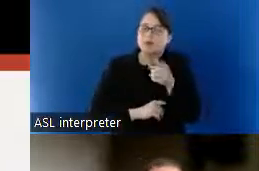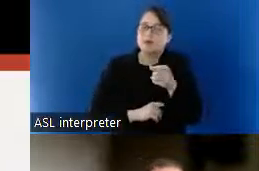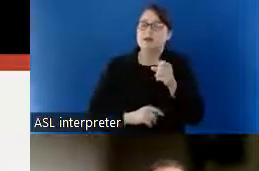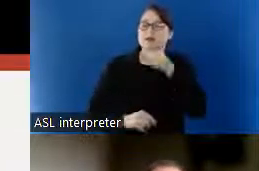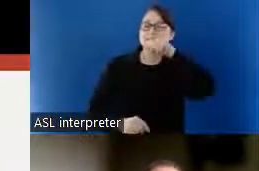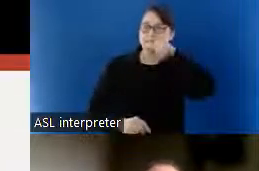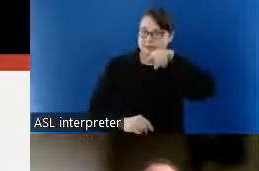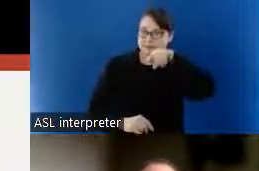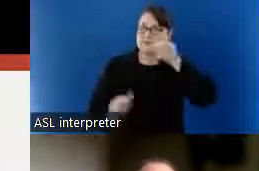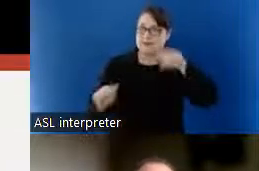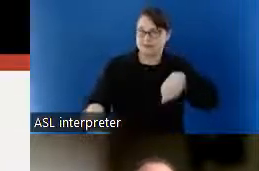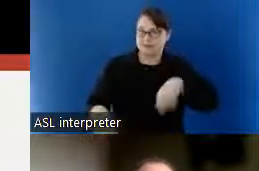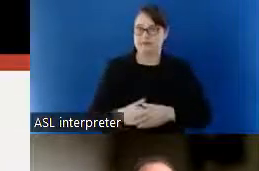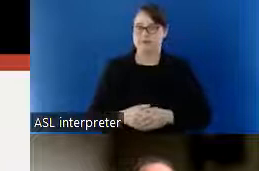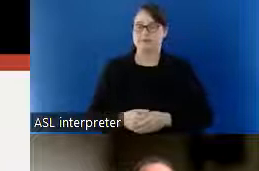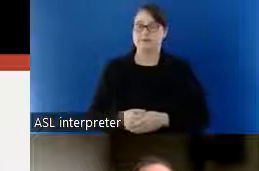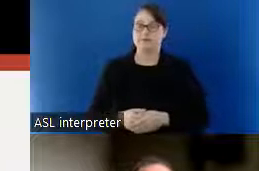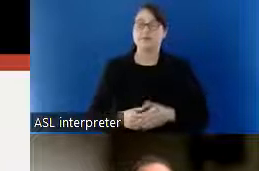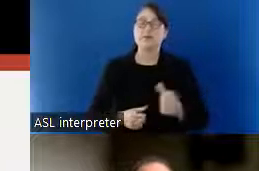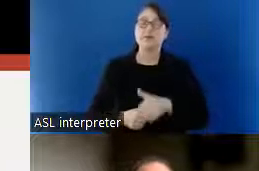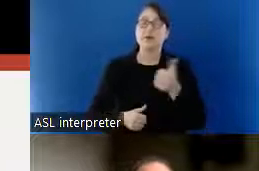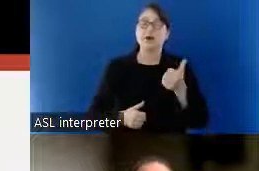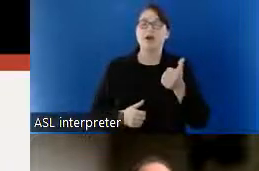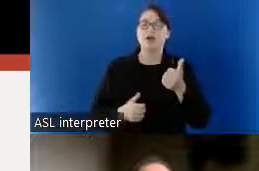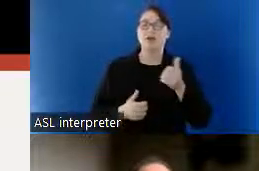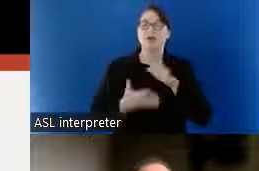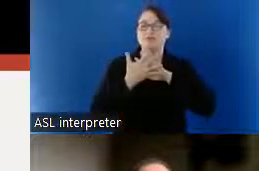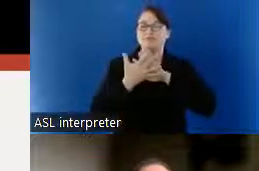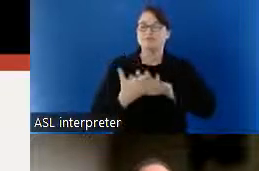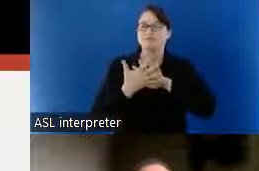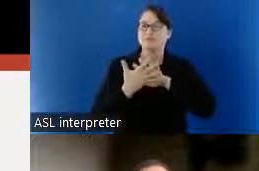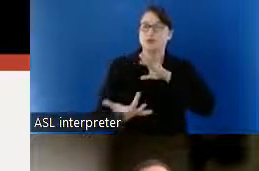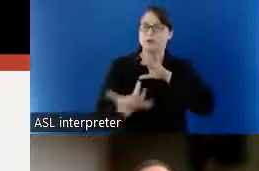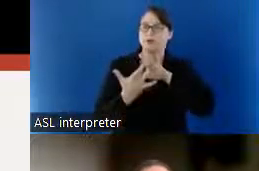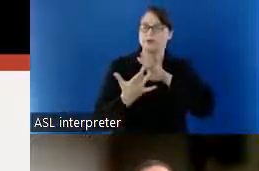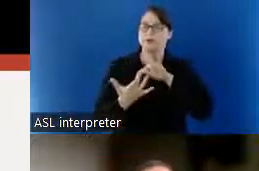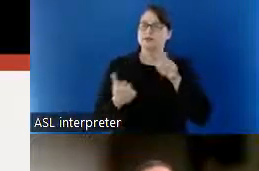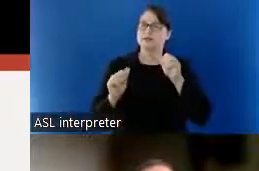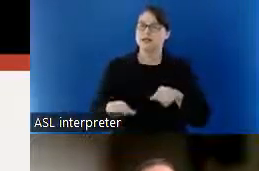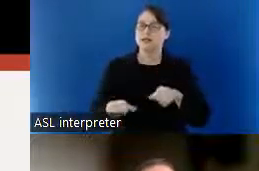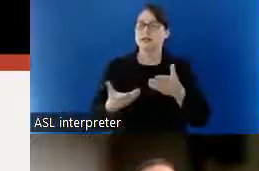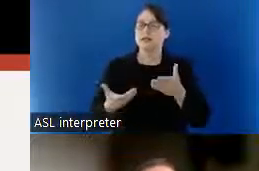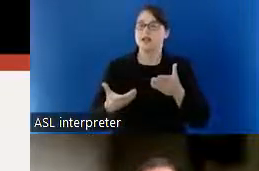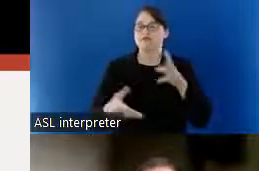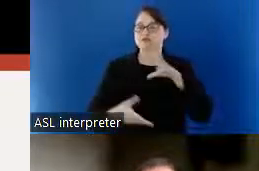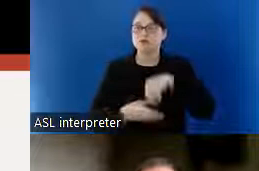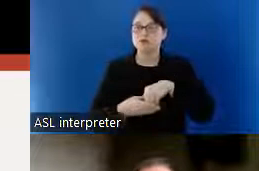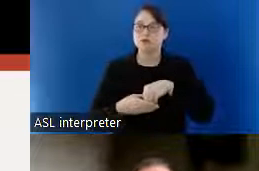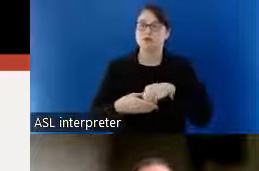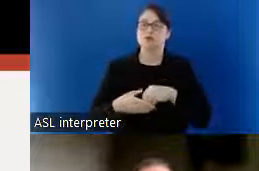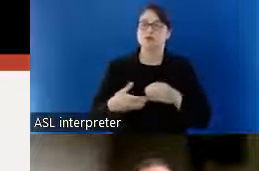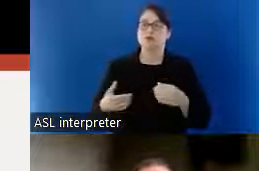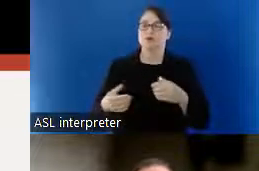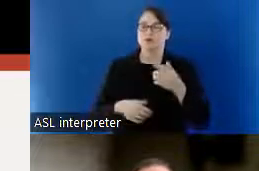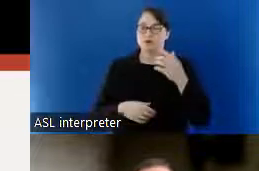spittle. Other intimate contact can also include oral, anal, and vaginal sex, or touching